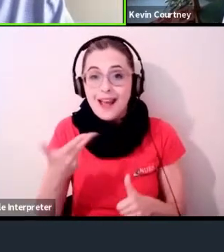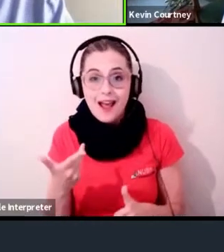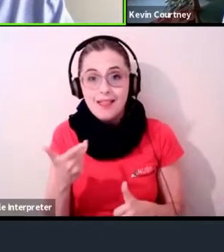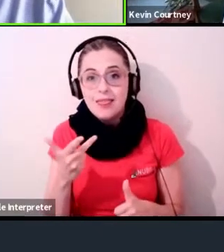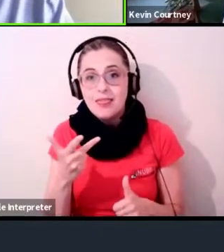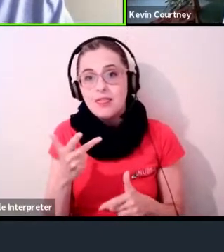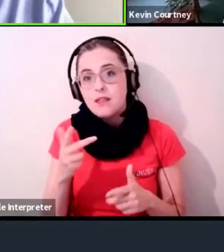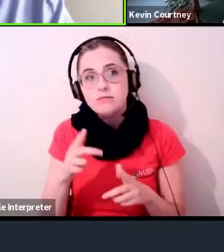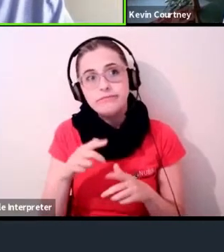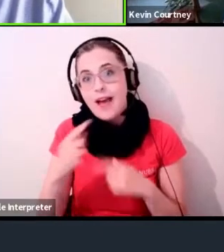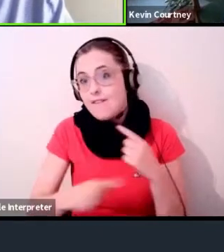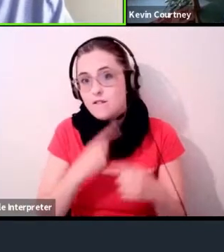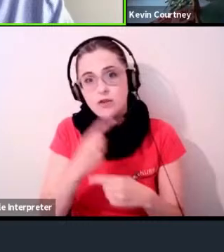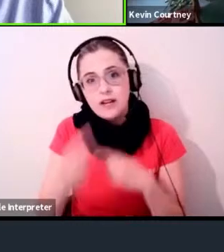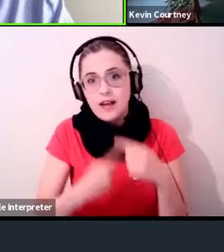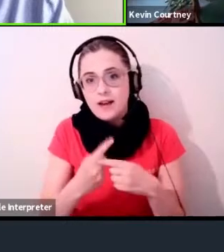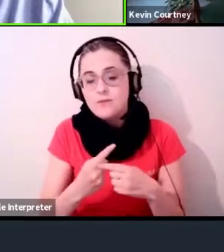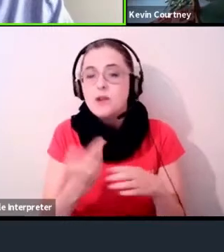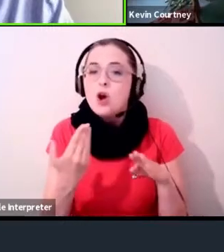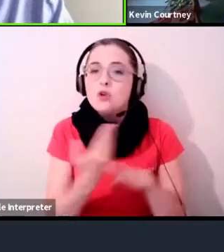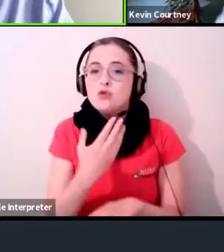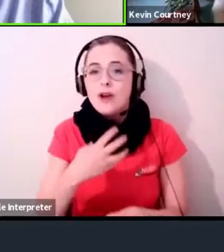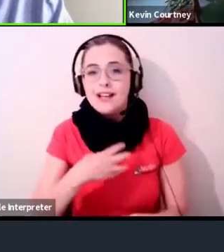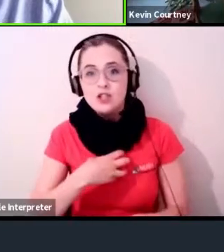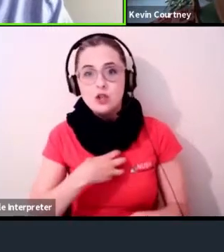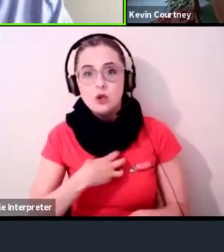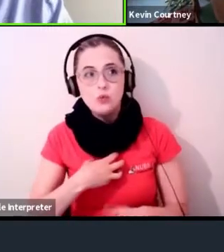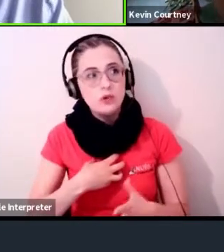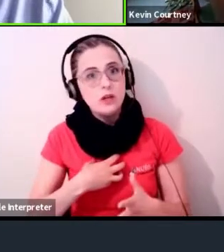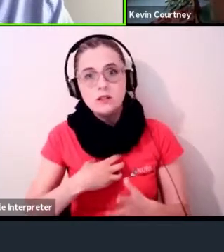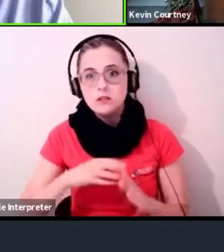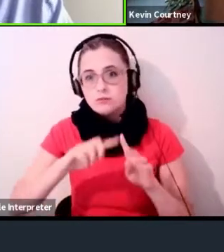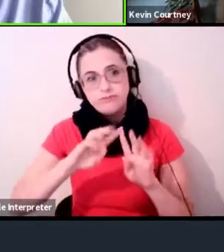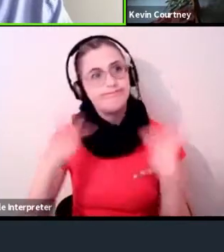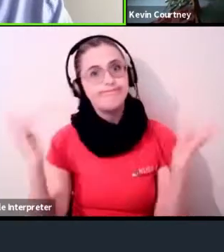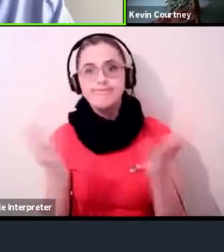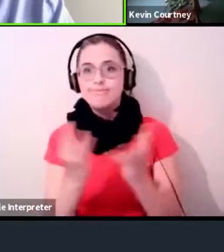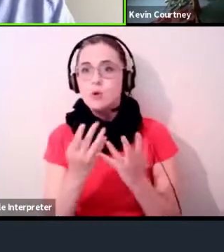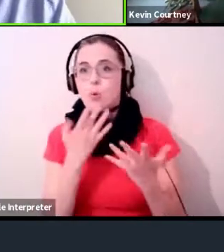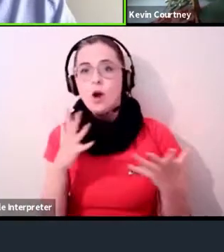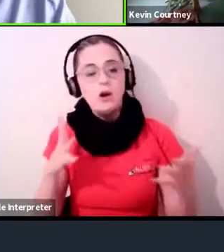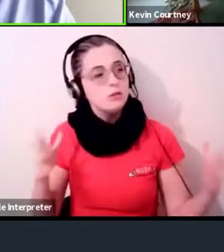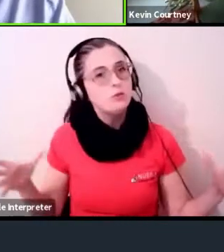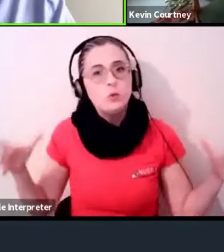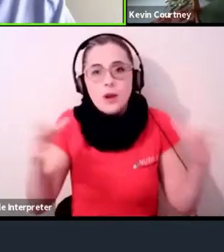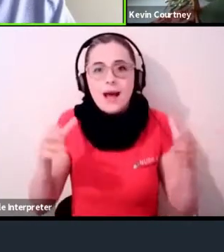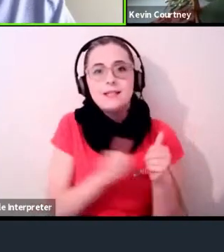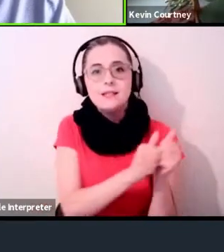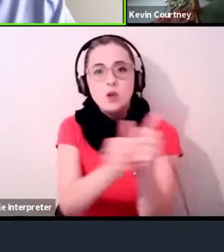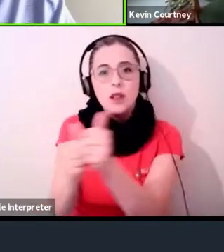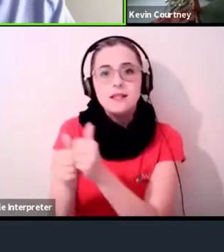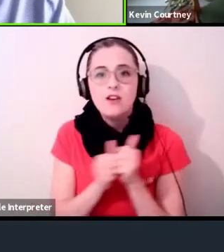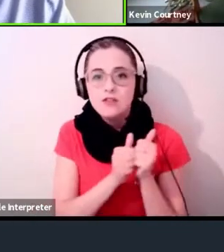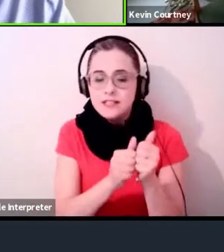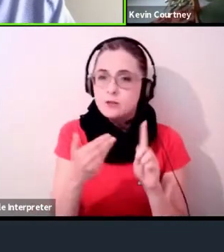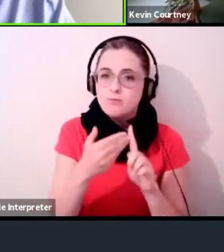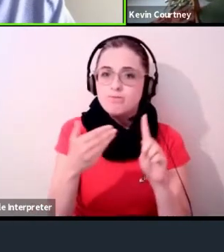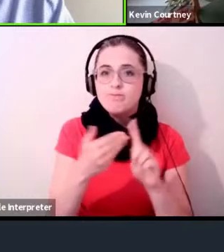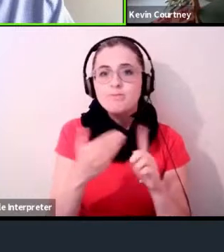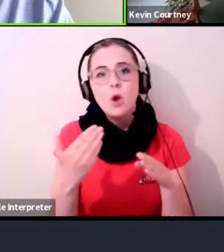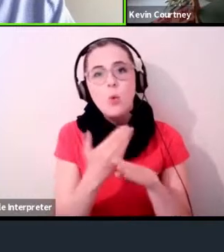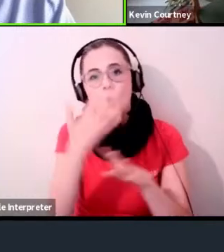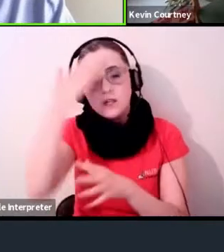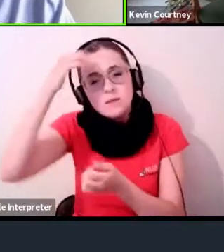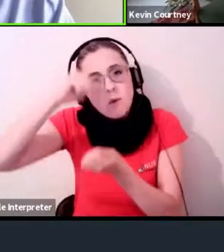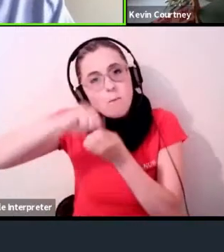world unites in solidarity to mark International Workers' Memorial Day. We remember all those who've lost their lives